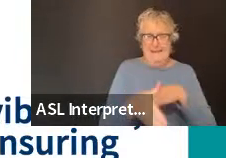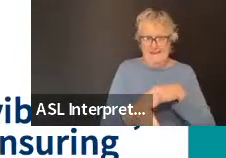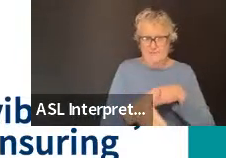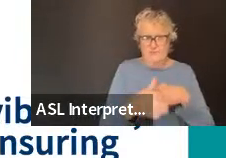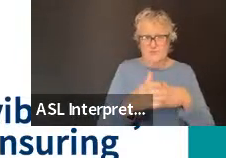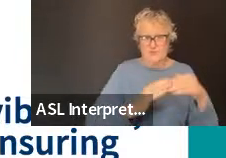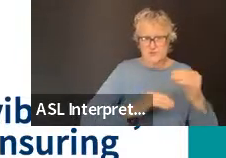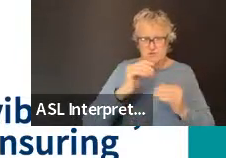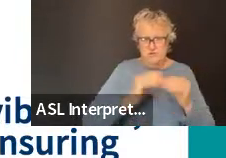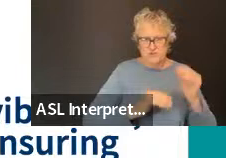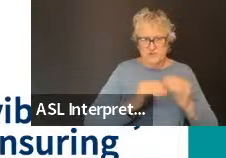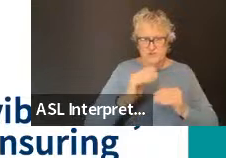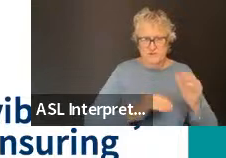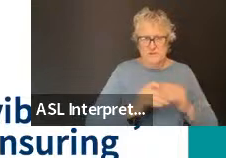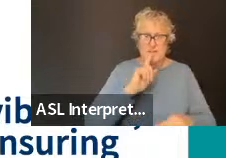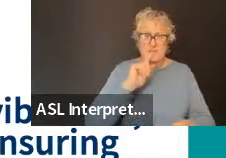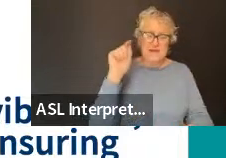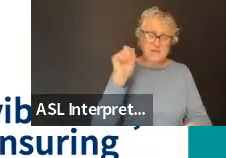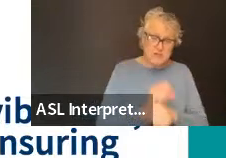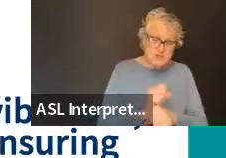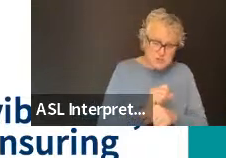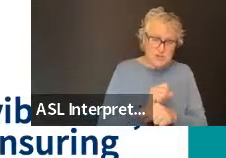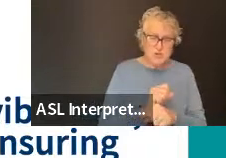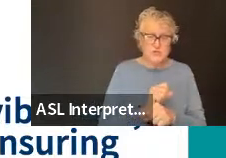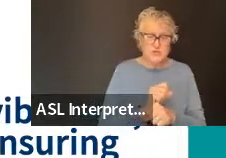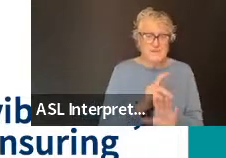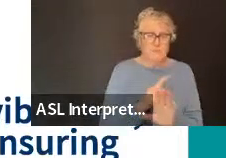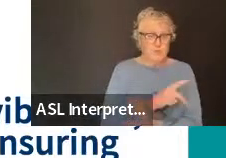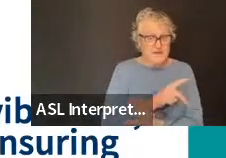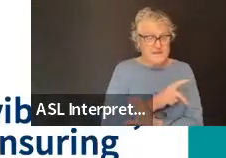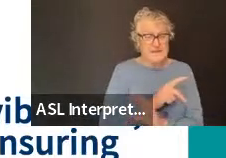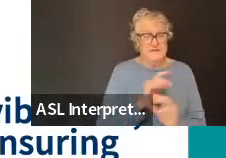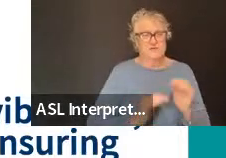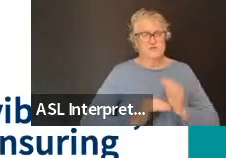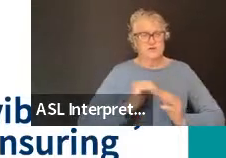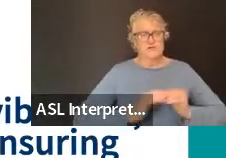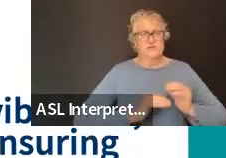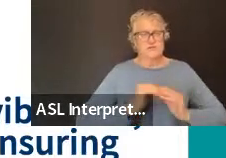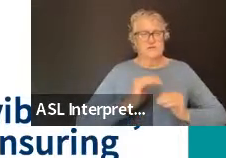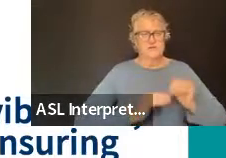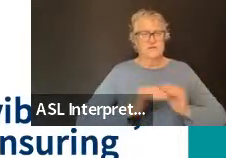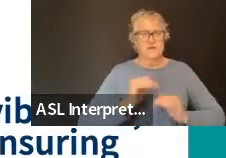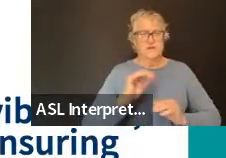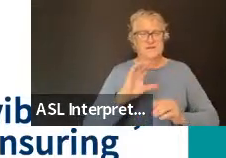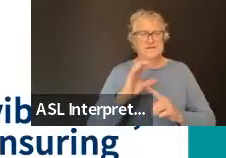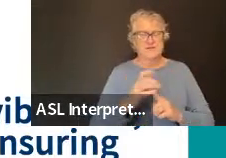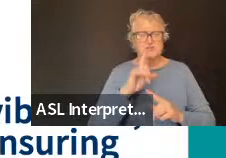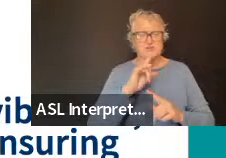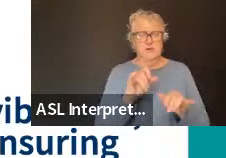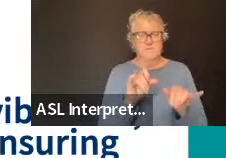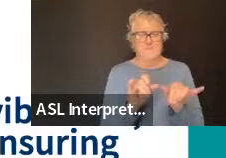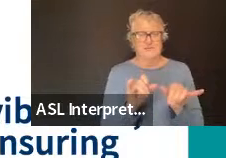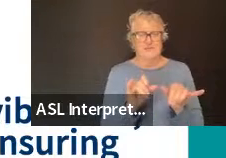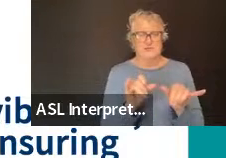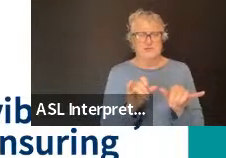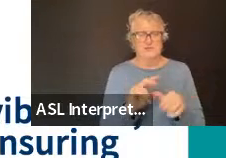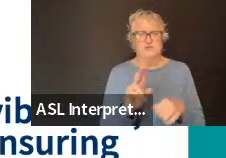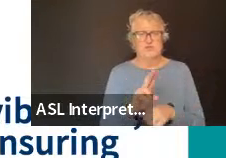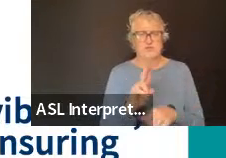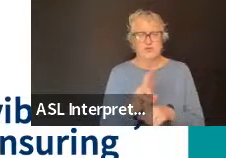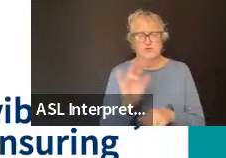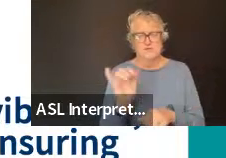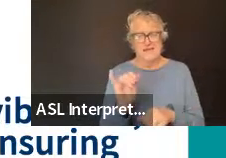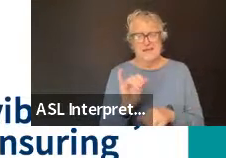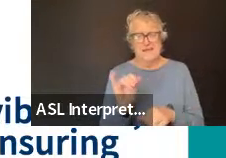baseline. Provide a publicly accessible community benefits dashboard showing progress on all community benefits proposals and